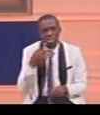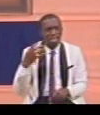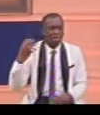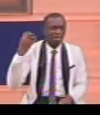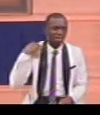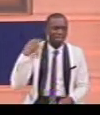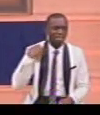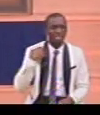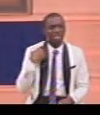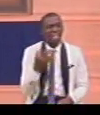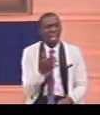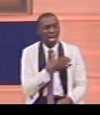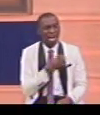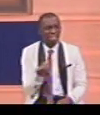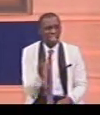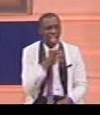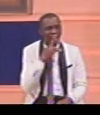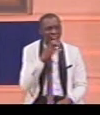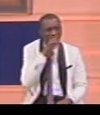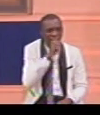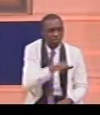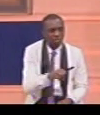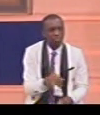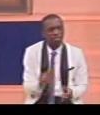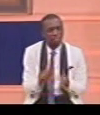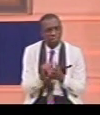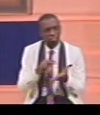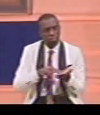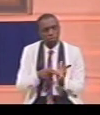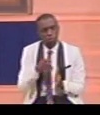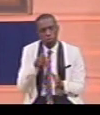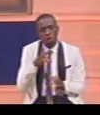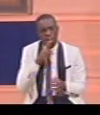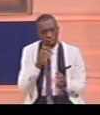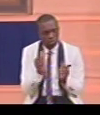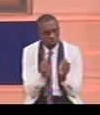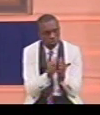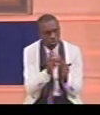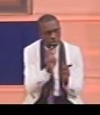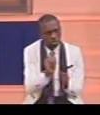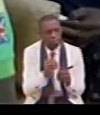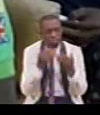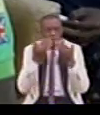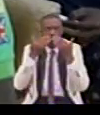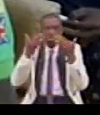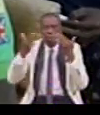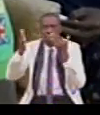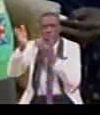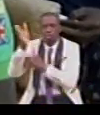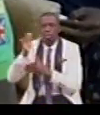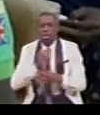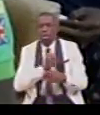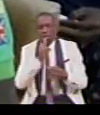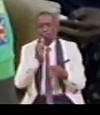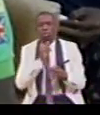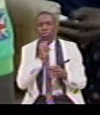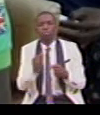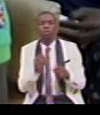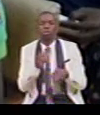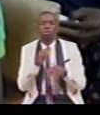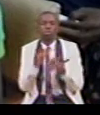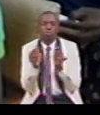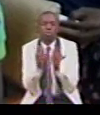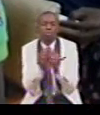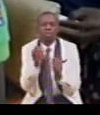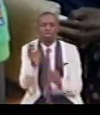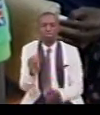yet they're evil, then you can tell you're on their side. And thank God I'm not on their side. Look at verse 27.